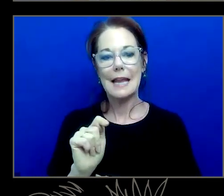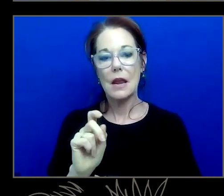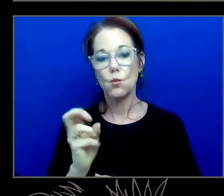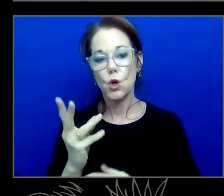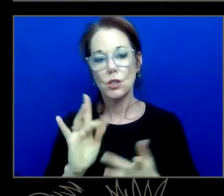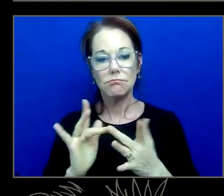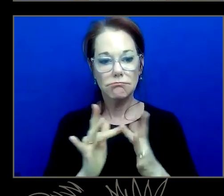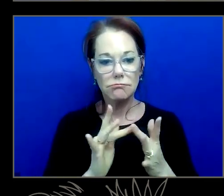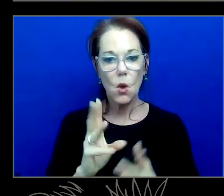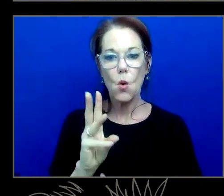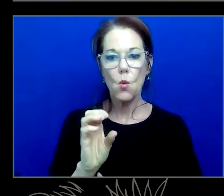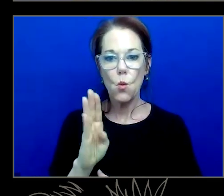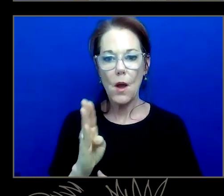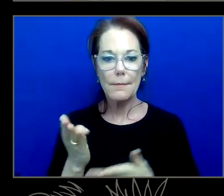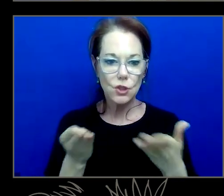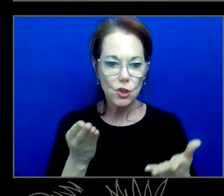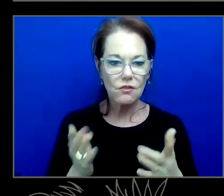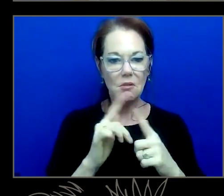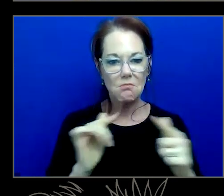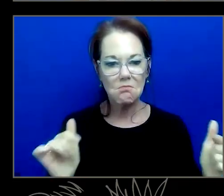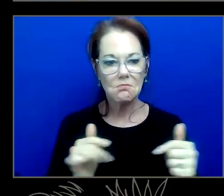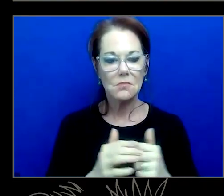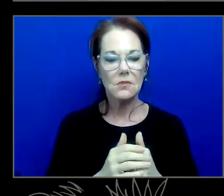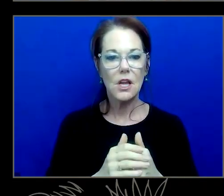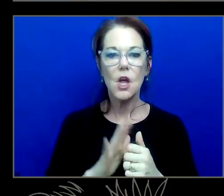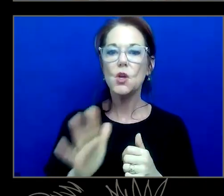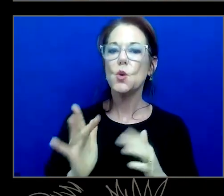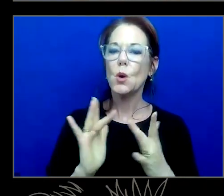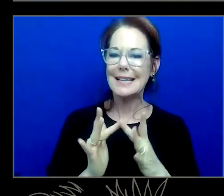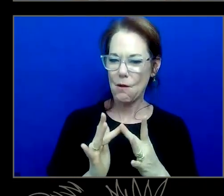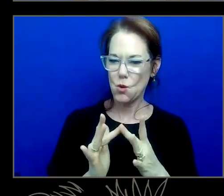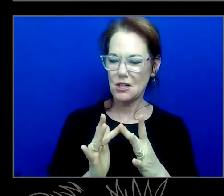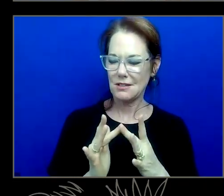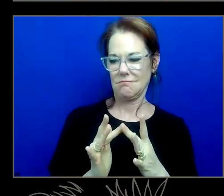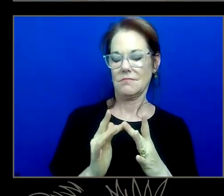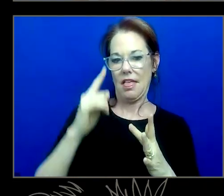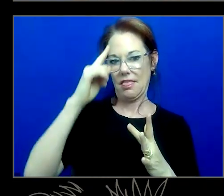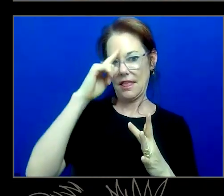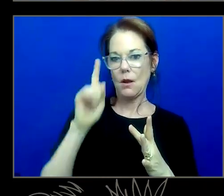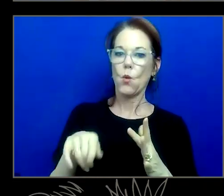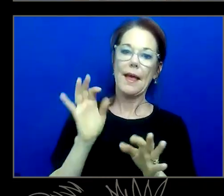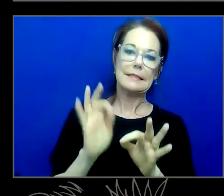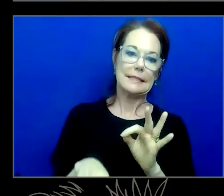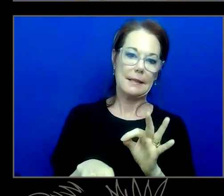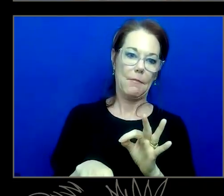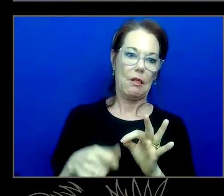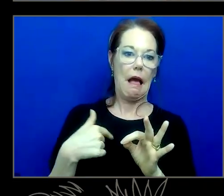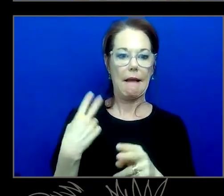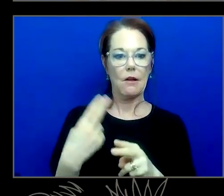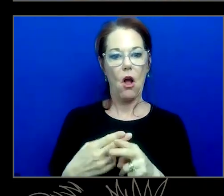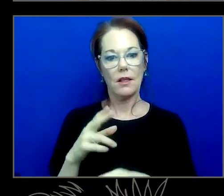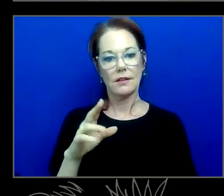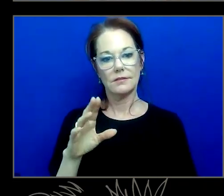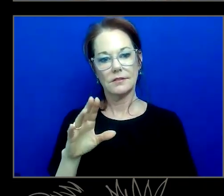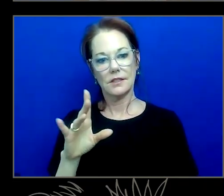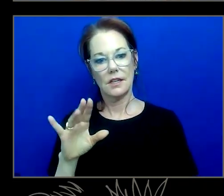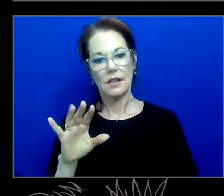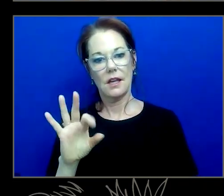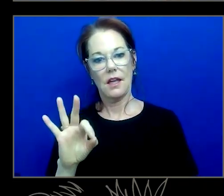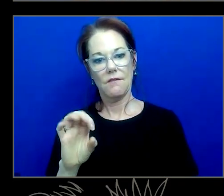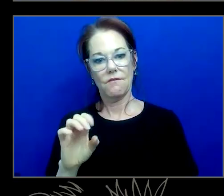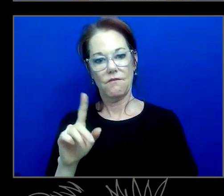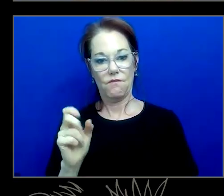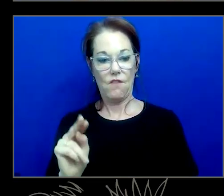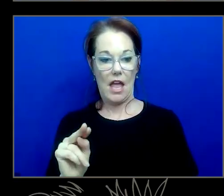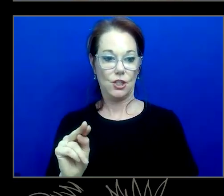that matters. I want you to stop thinking about your network as some simple thing against which you call fetch to get data back quickly. That may be